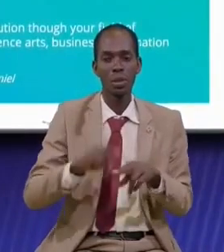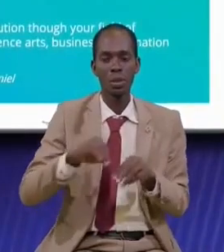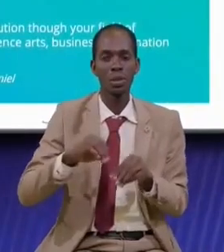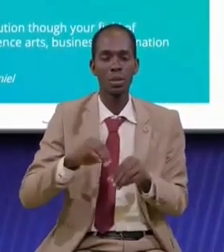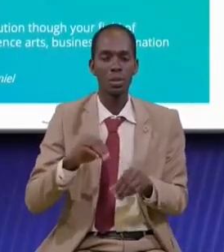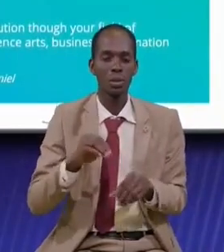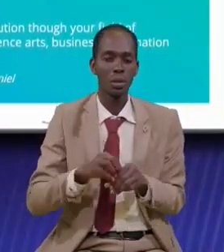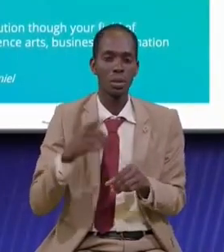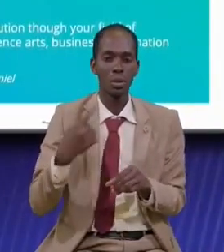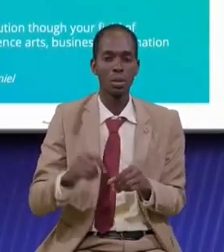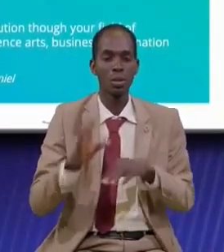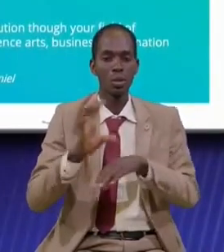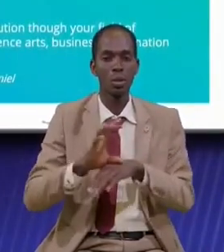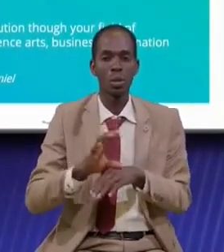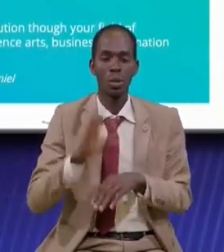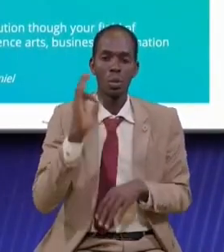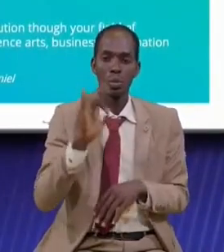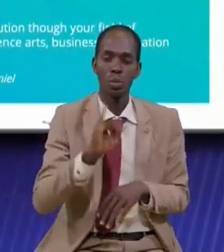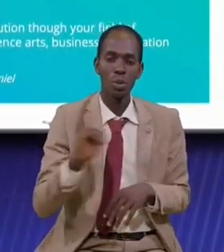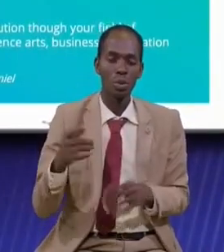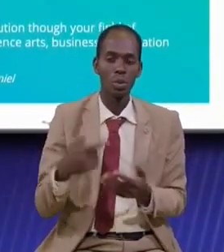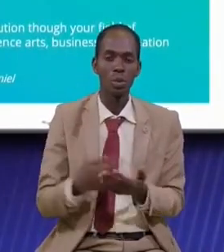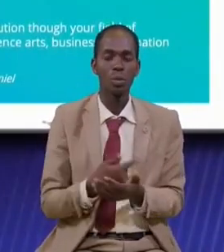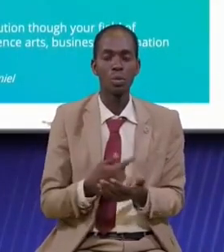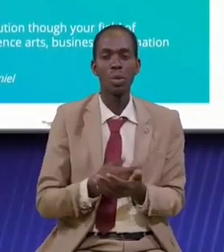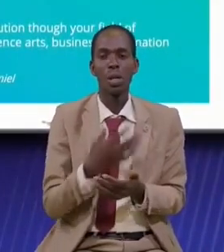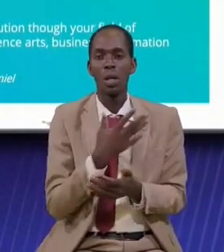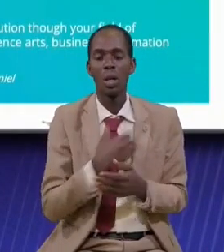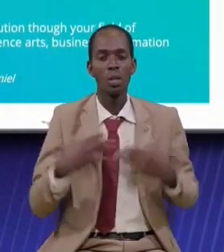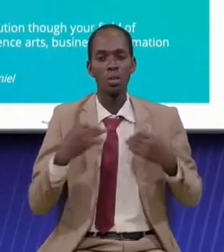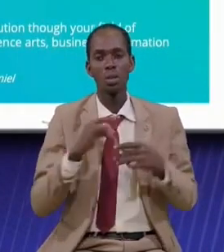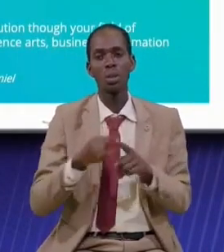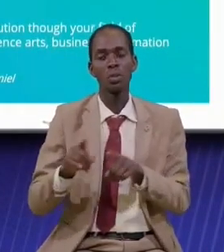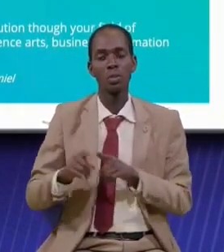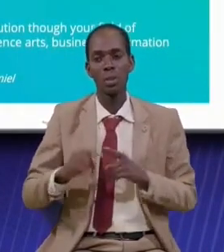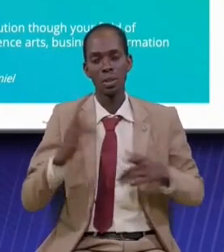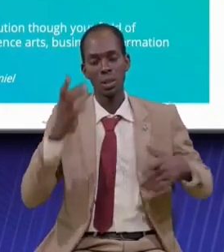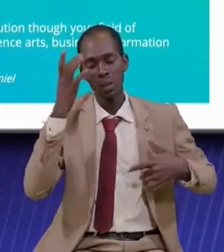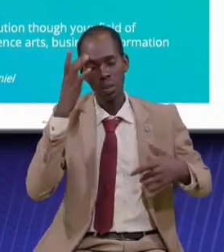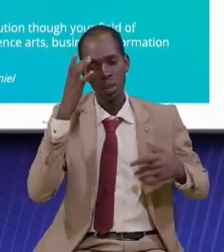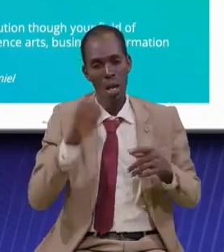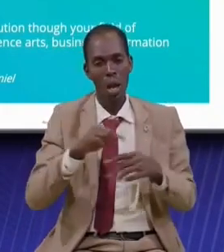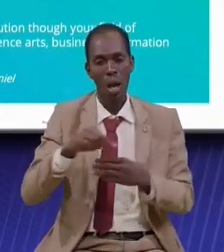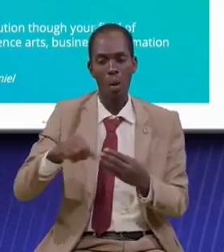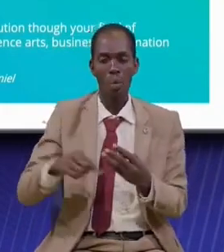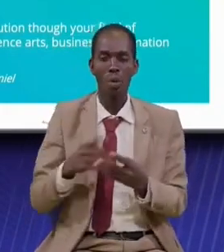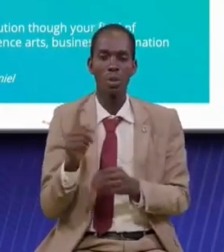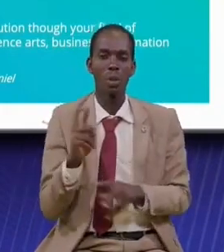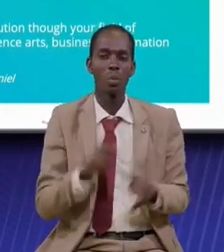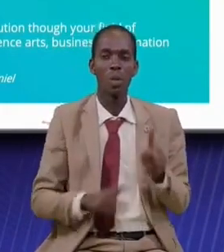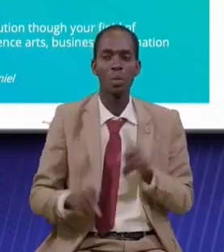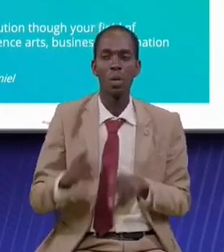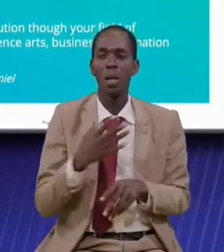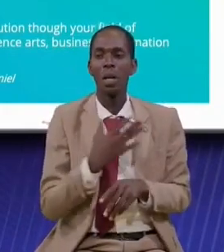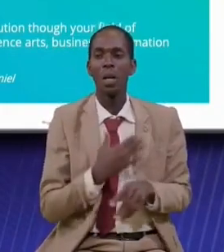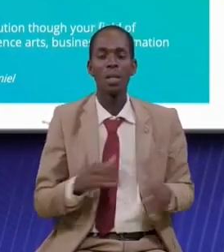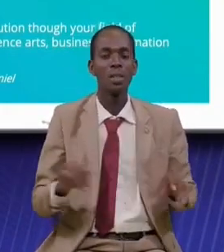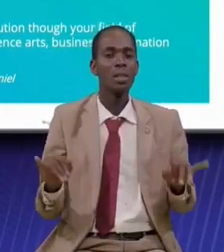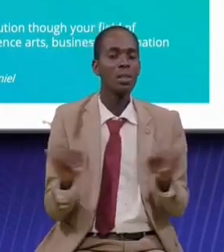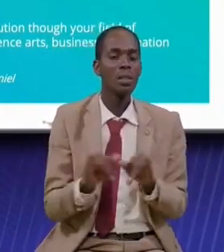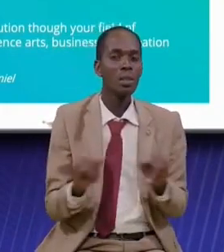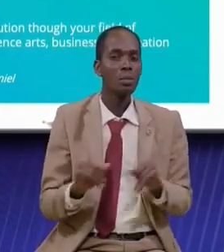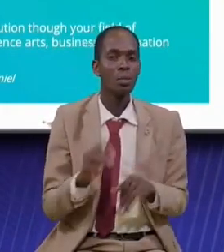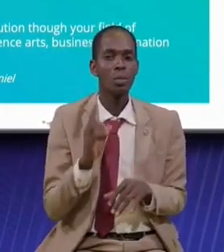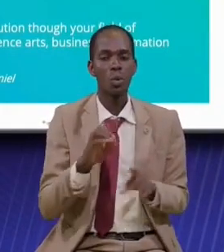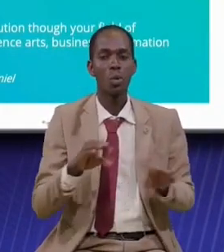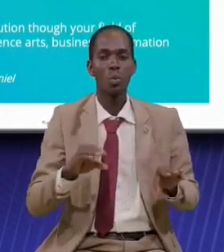kingdom, healing all manner of sicknesses and all manner of disease among the people. And his fame went throughout all Syria, and they brought